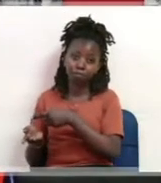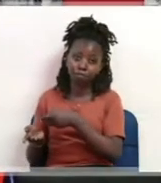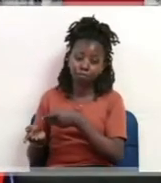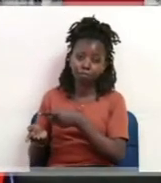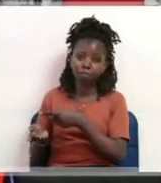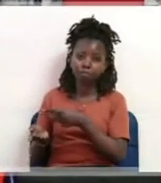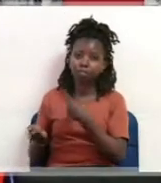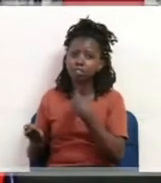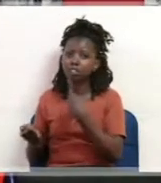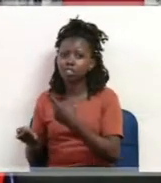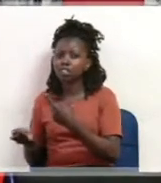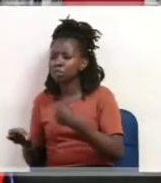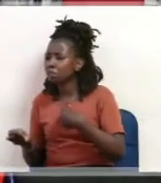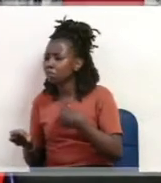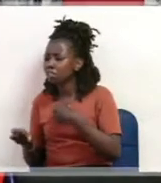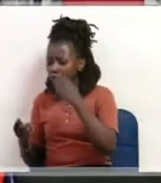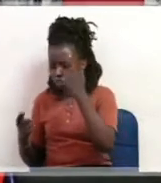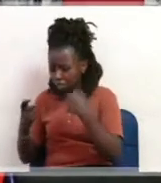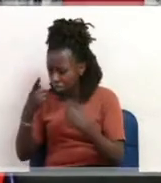says, I will not cry.